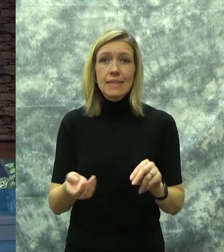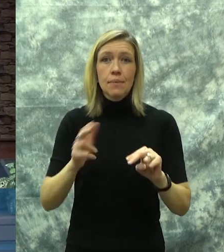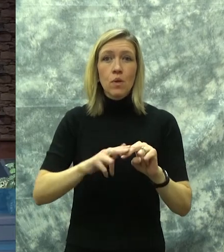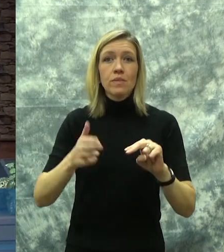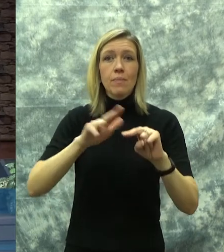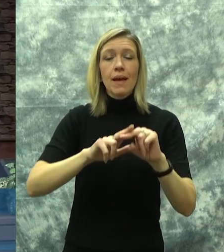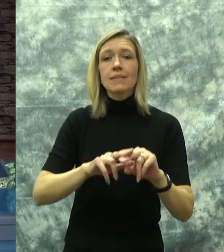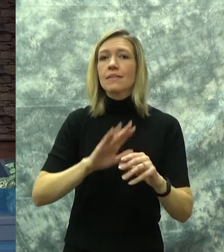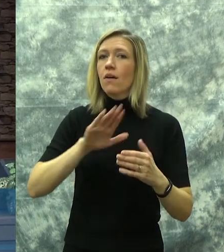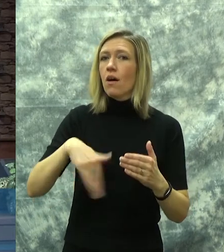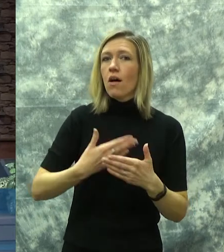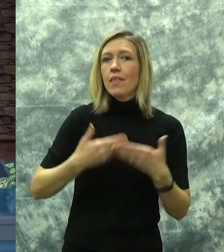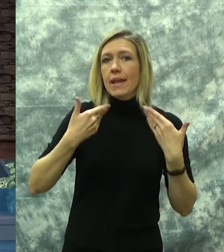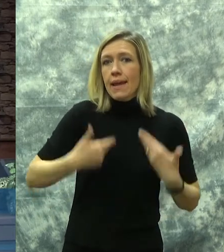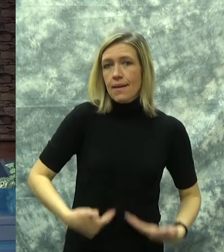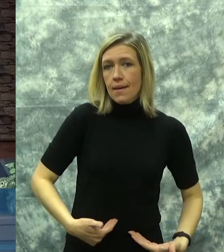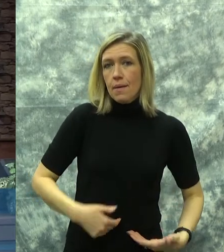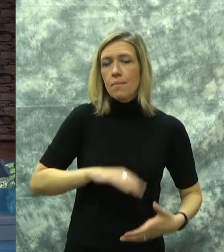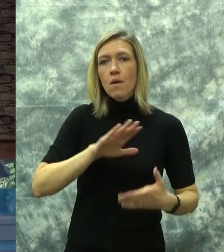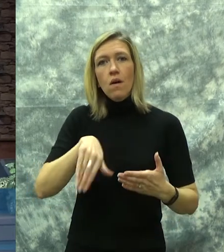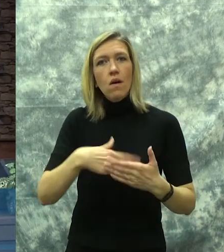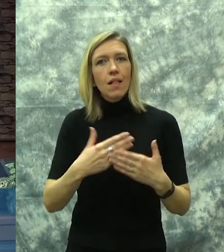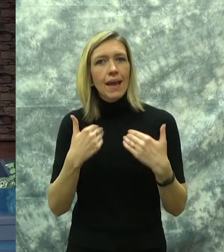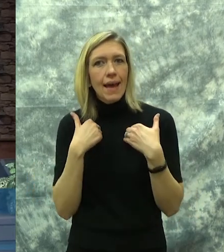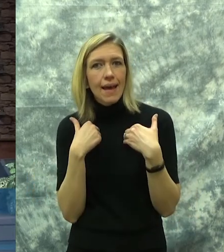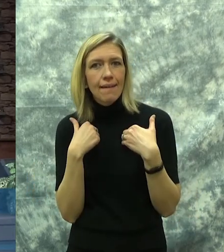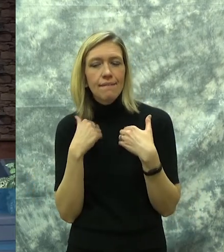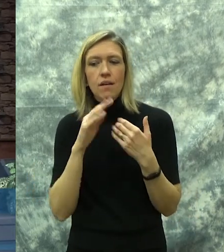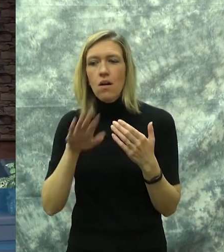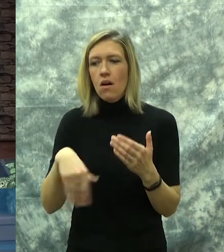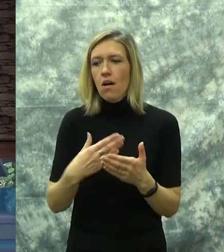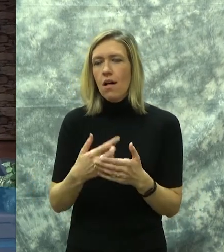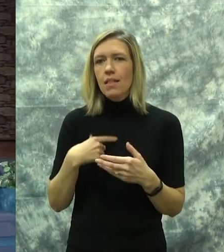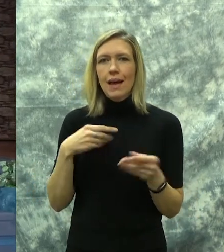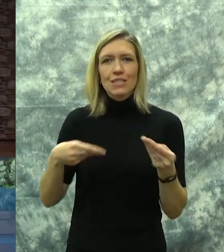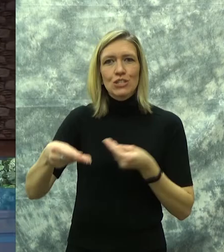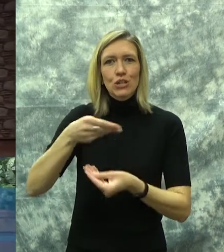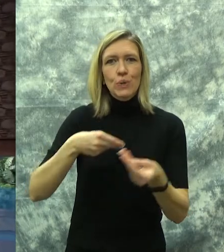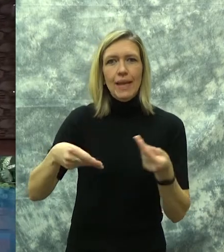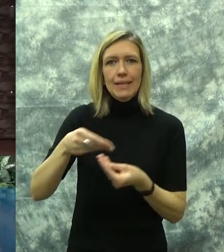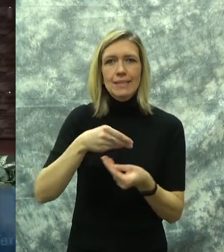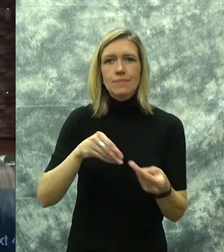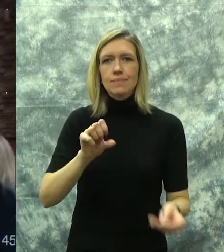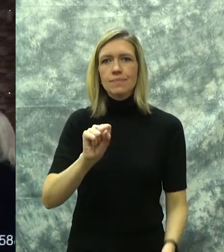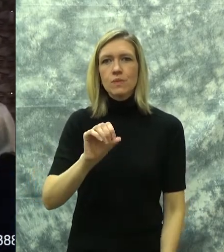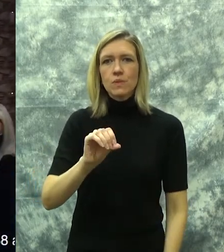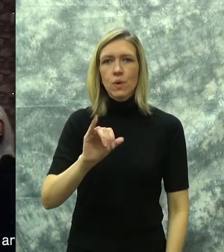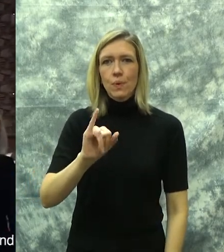am, all that I have, and all that I circulate. And so it is. Amen.